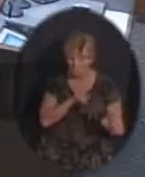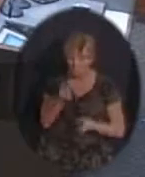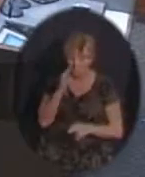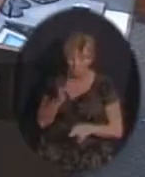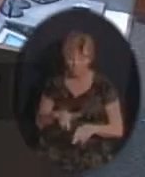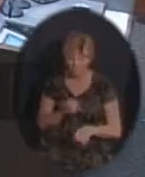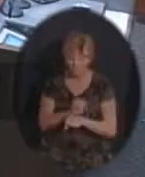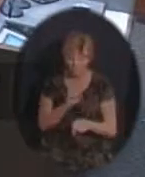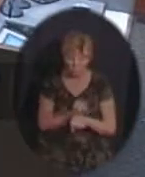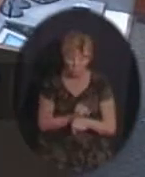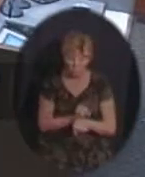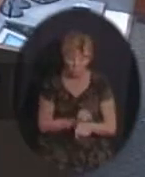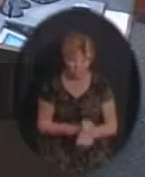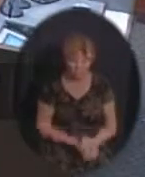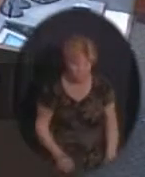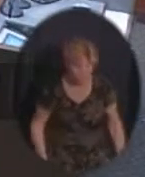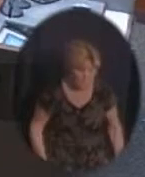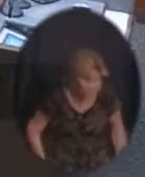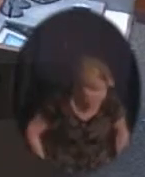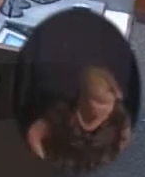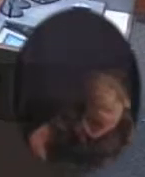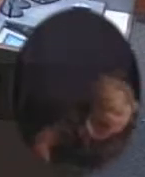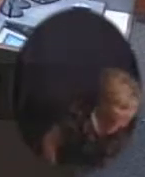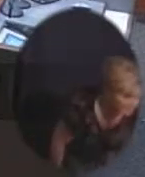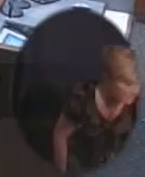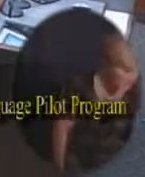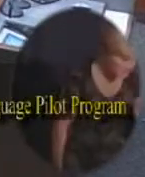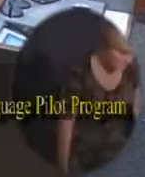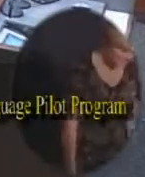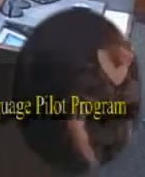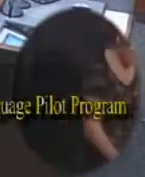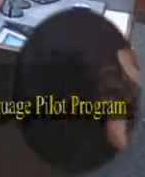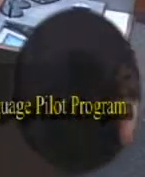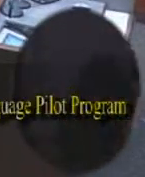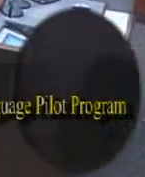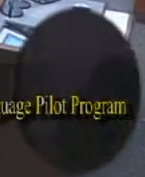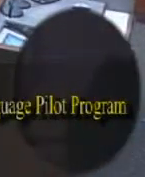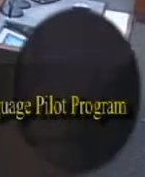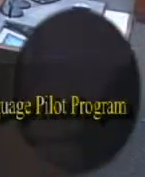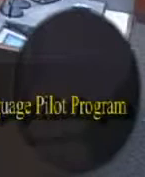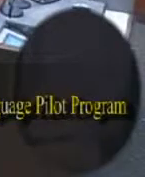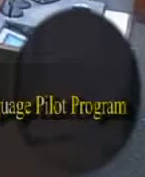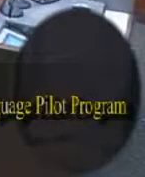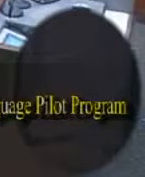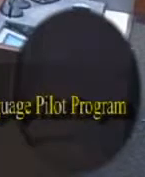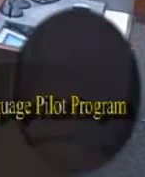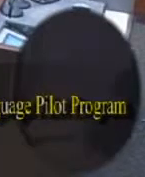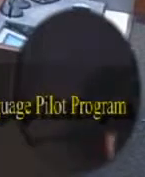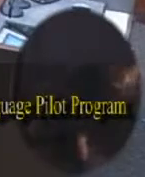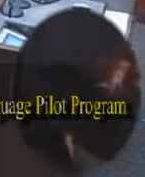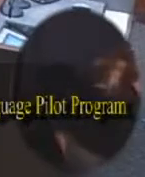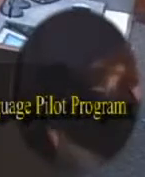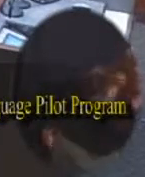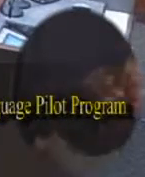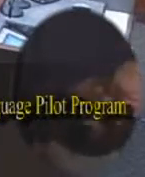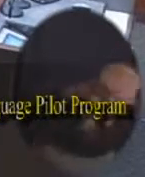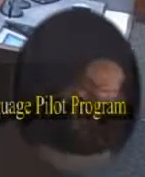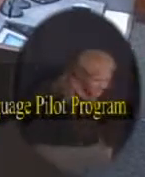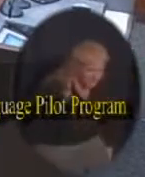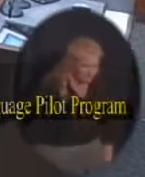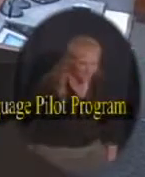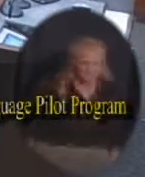So a slight answer, but not quite the thorough yet. I understand that that's a variable, and I wanted to make sure, though, that it was